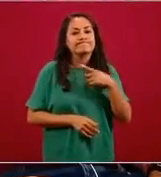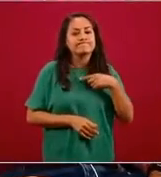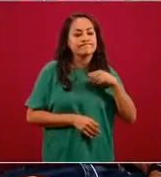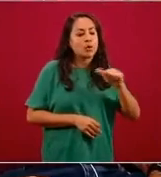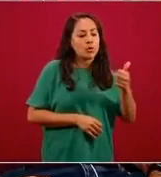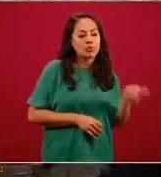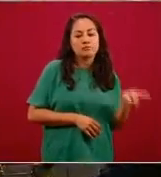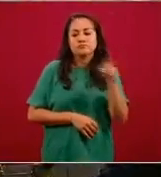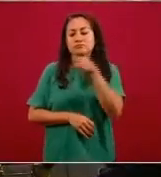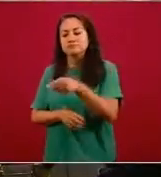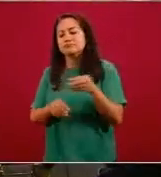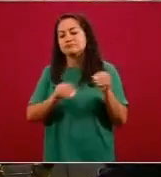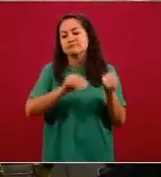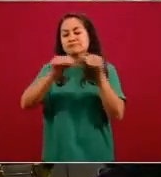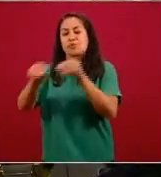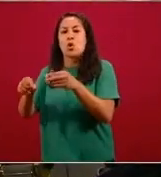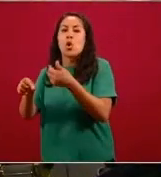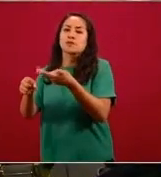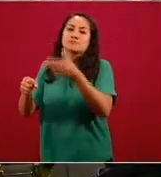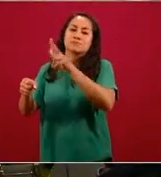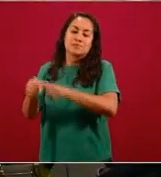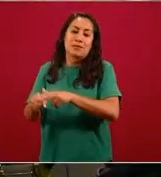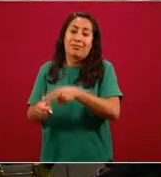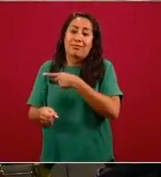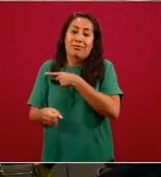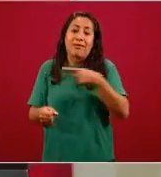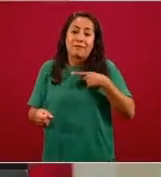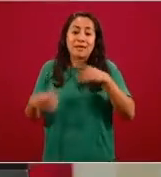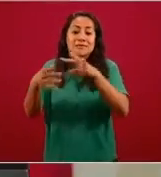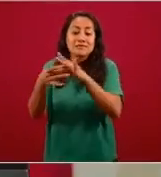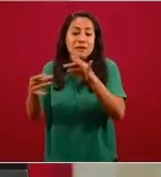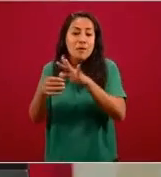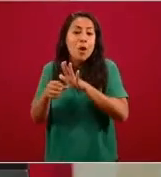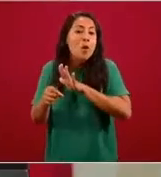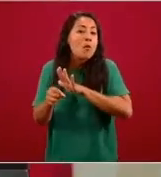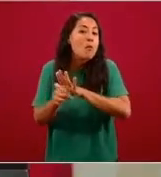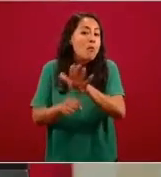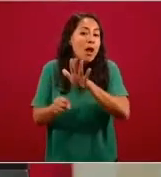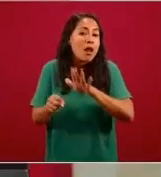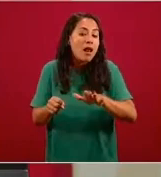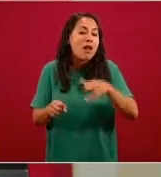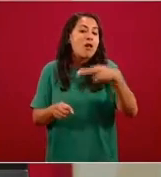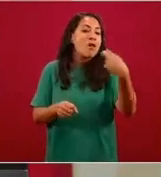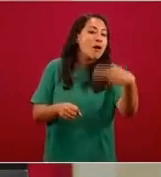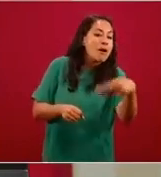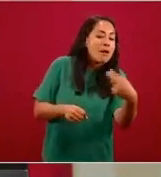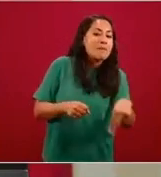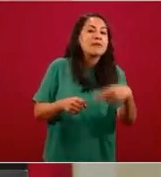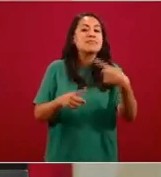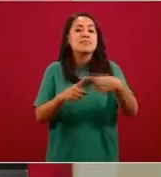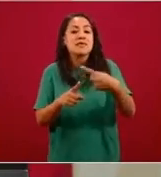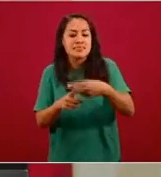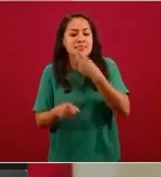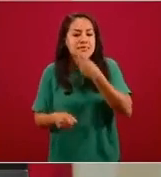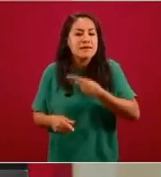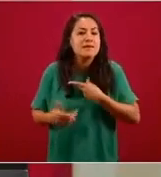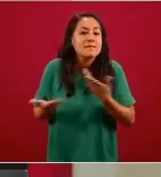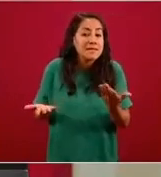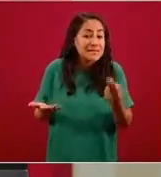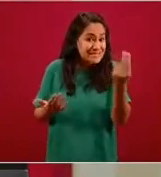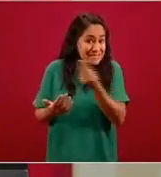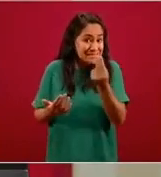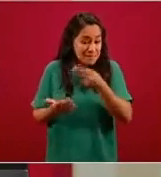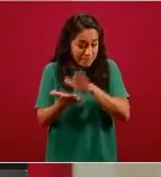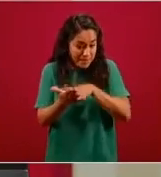them, and they will. They're sending them back. We need to analyze those specific cases. You know that these conferences are also to report